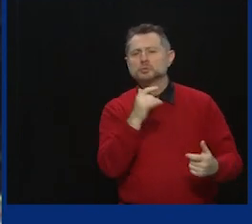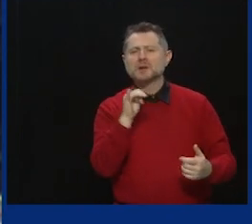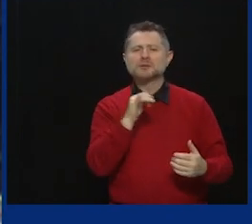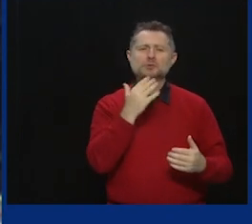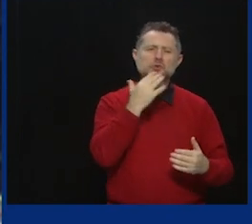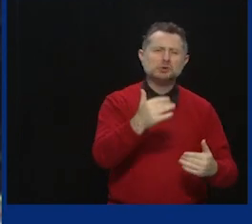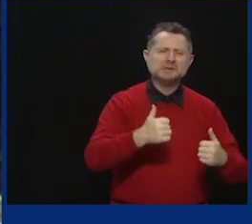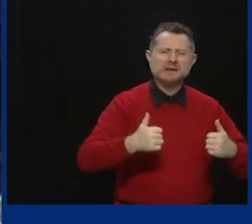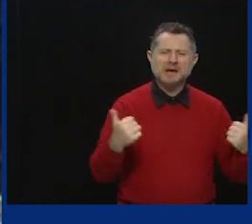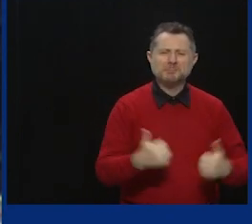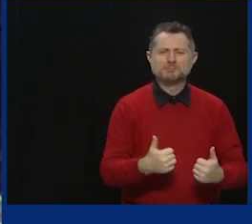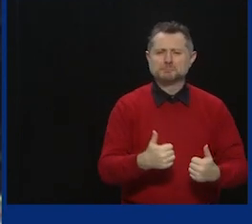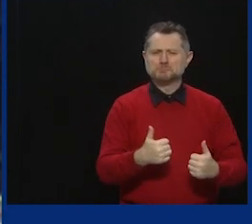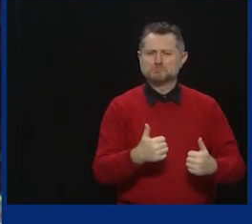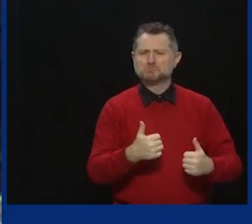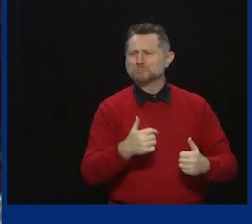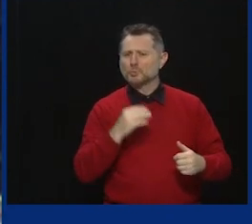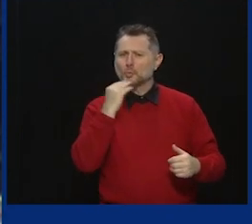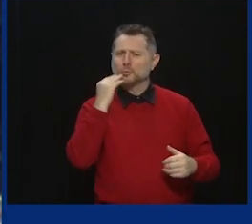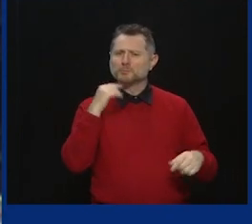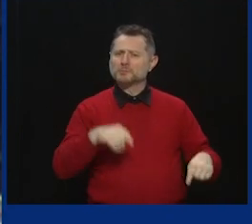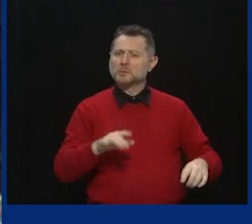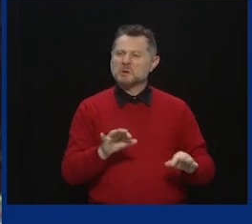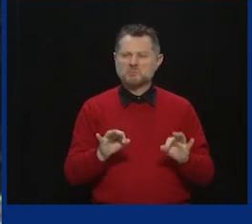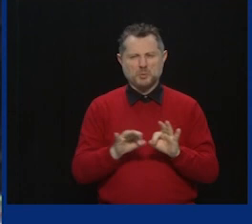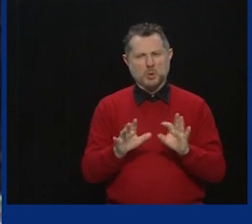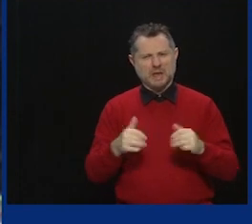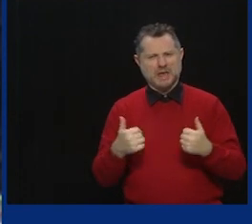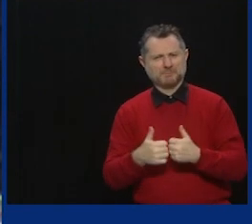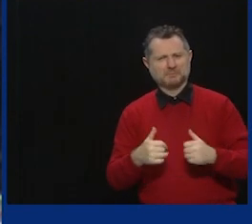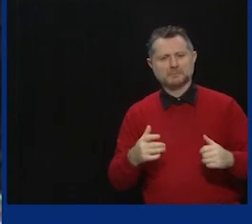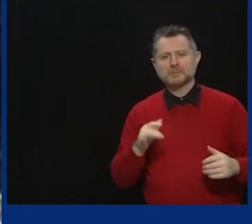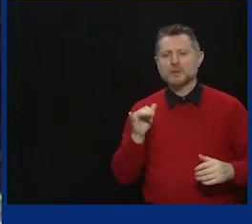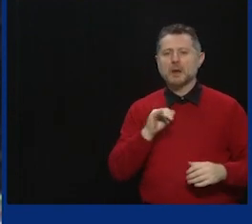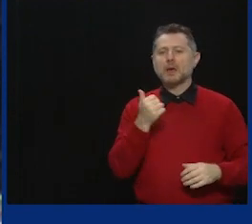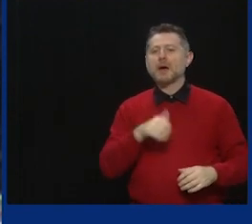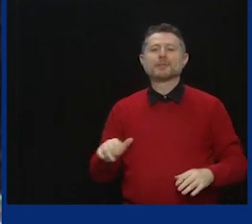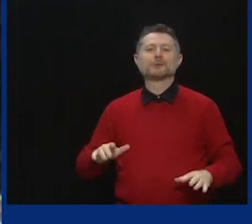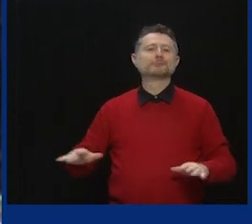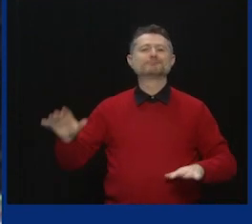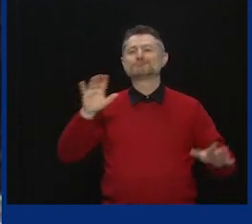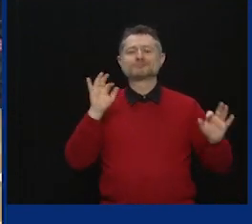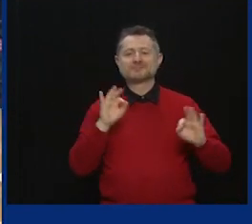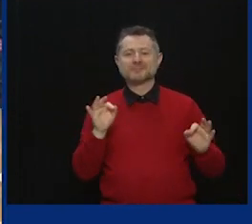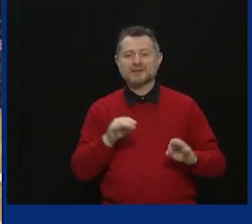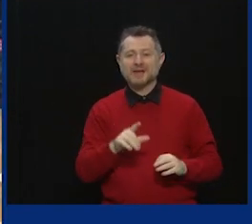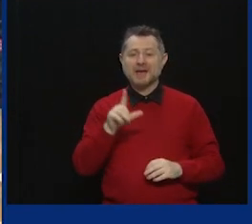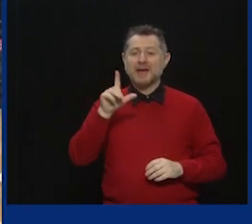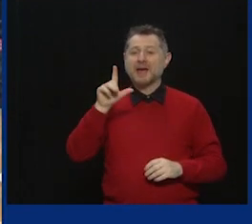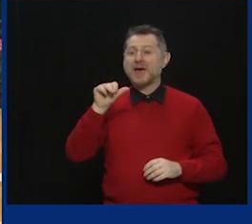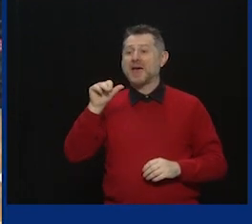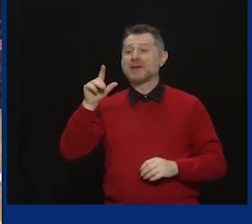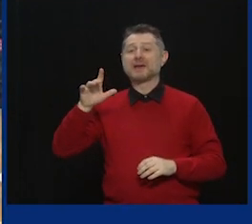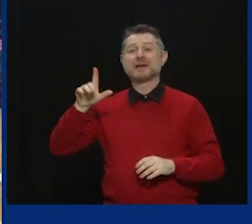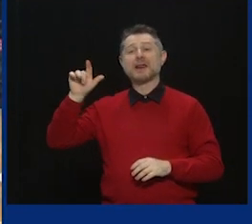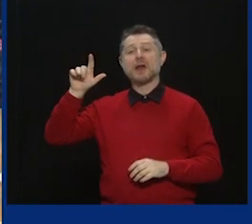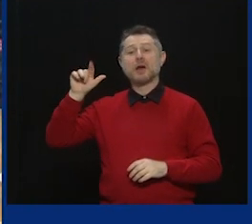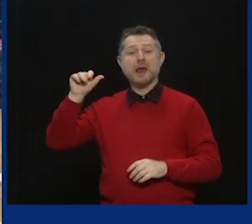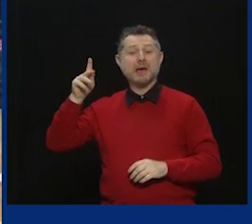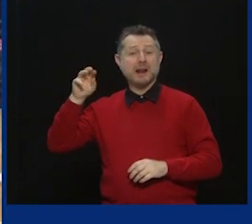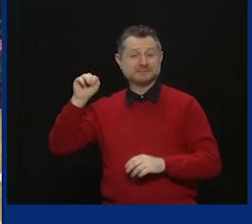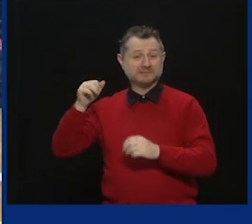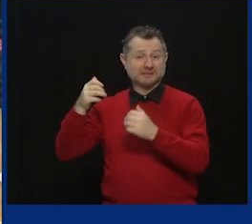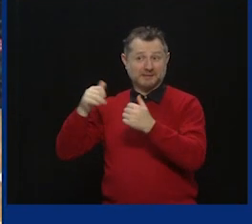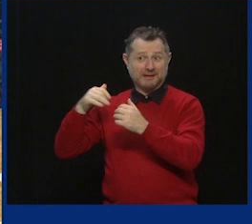hold them to that. They have them on record. This is not just any games. They're talking about the LA Lakers, et cetera. Isn't that what we said, John? I'm